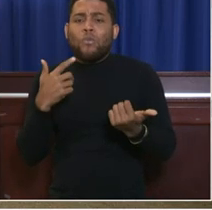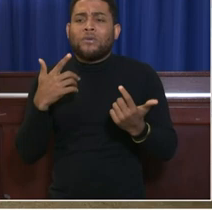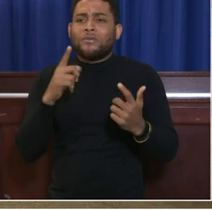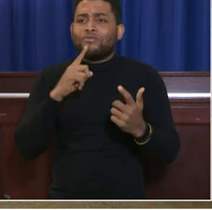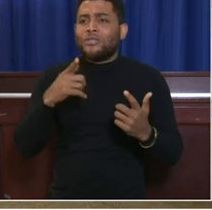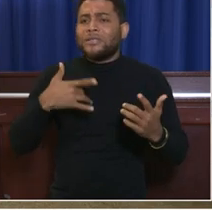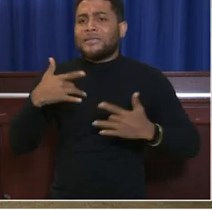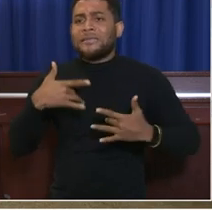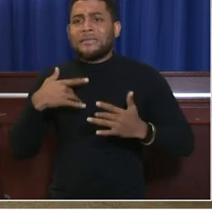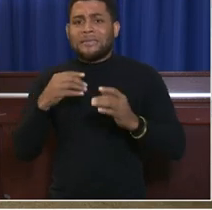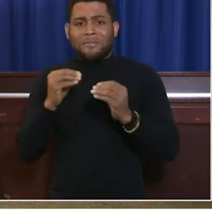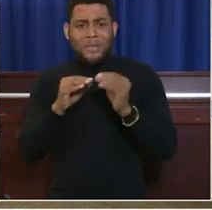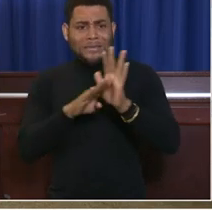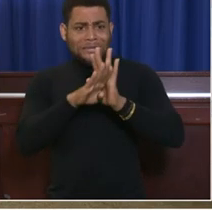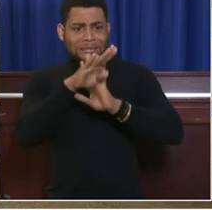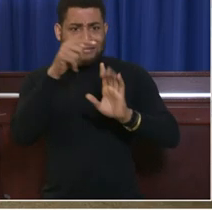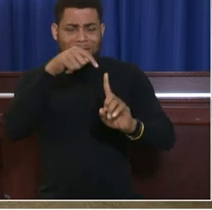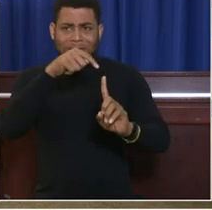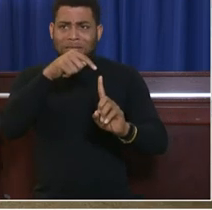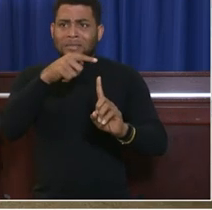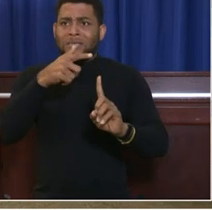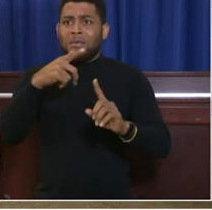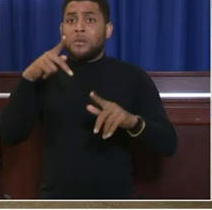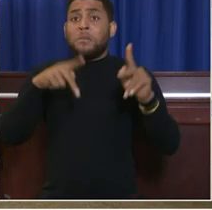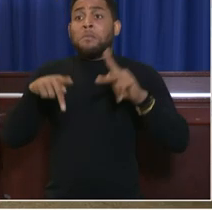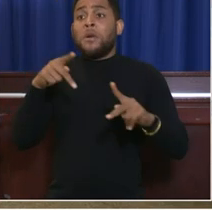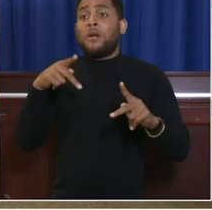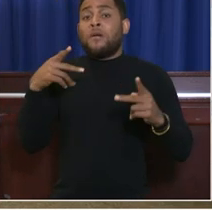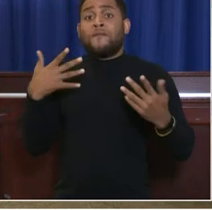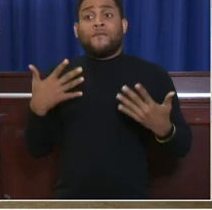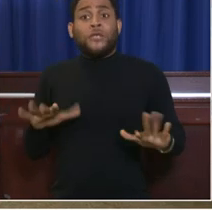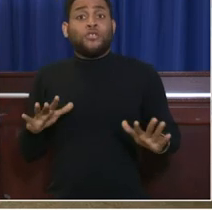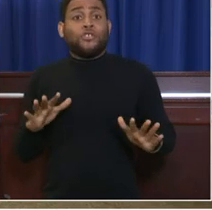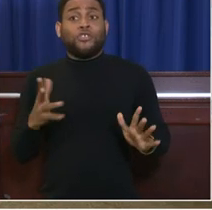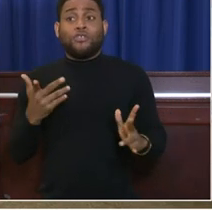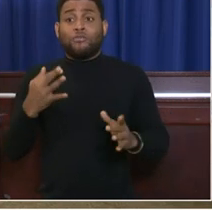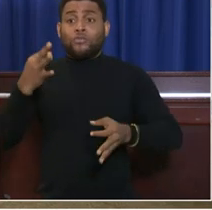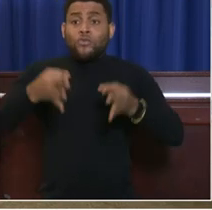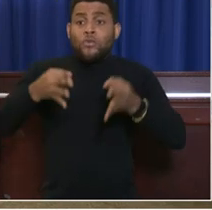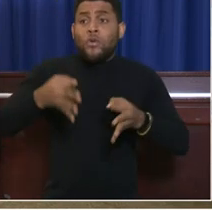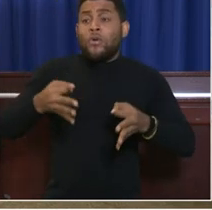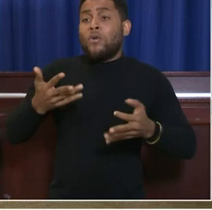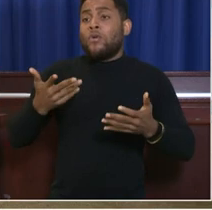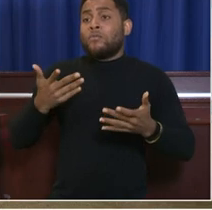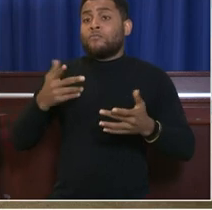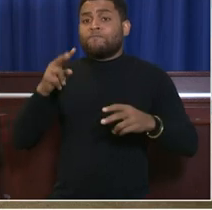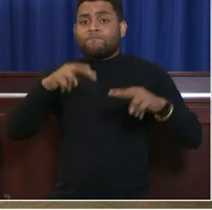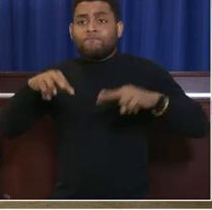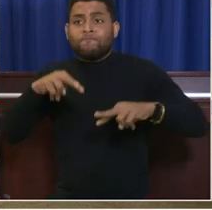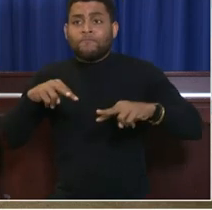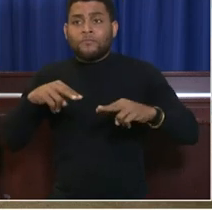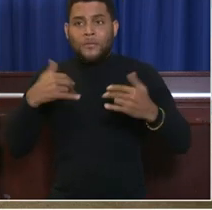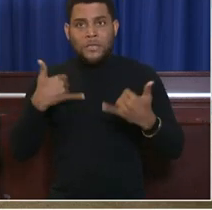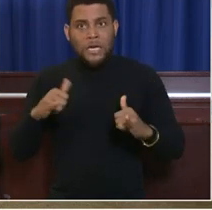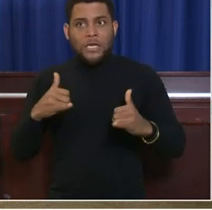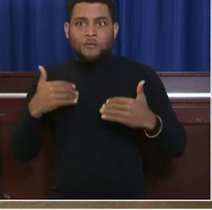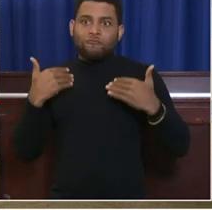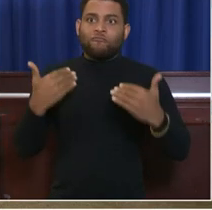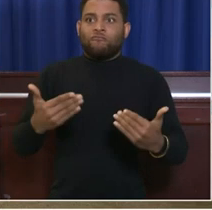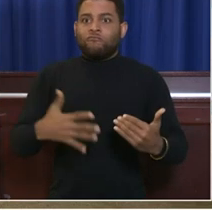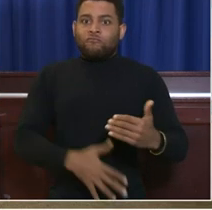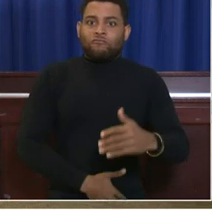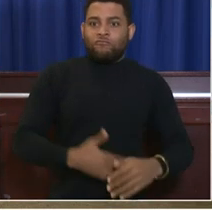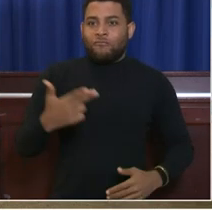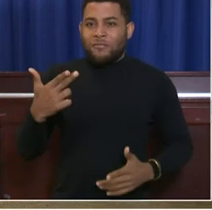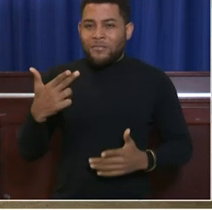under supervision rearming or arming themselves during the course of the supervision. The ecosystem has